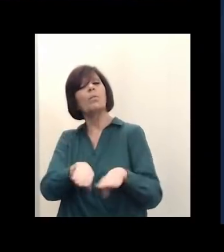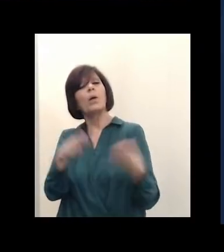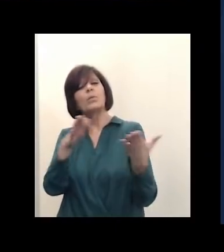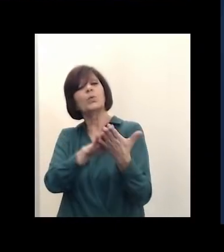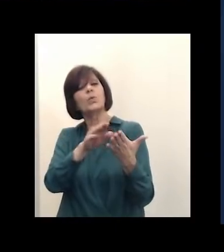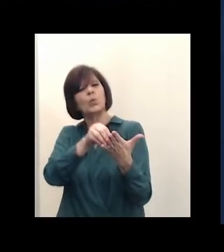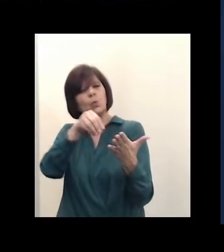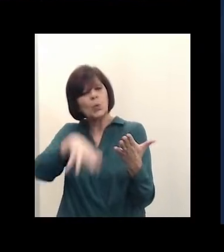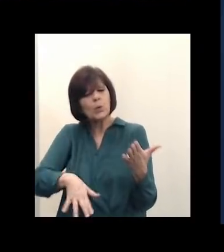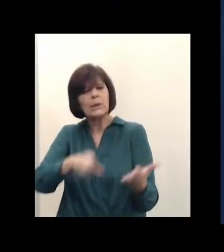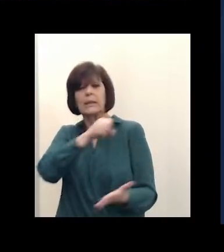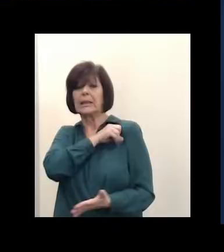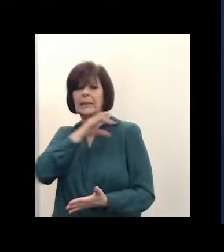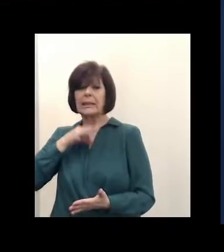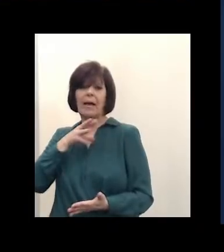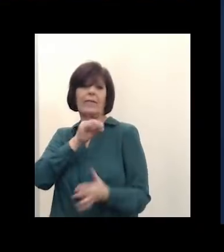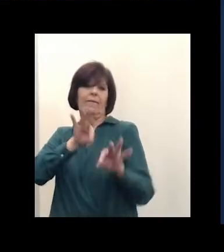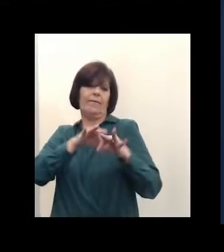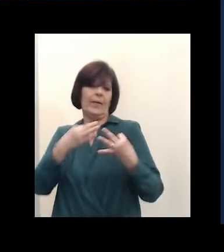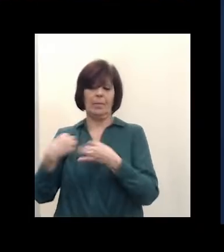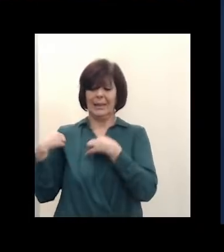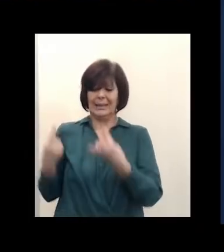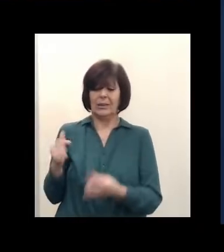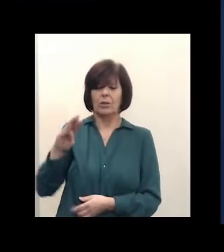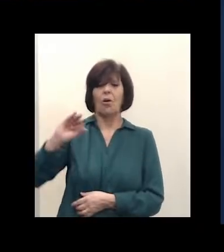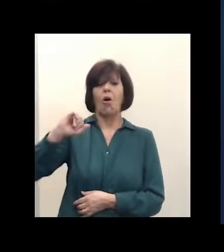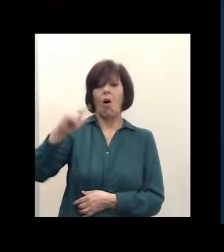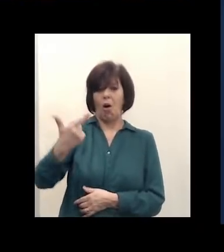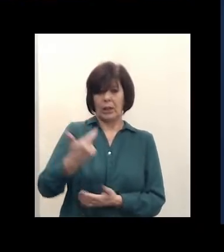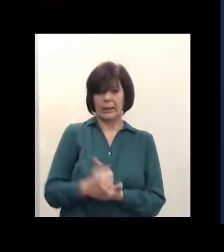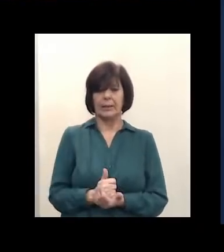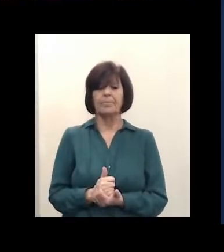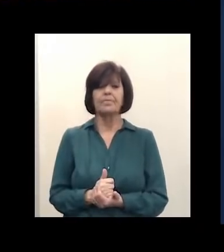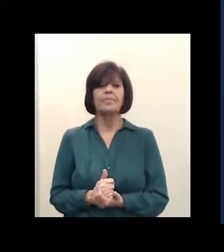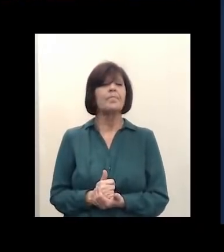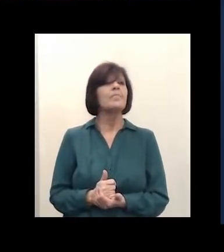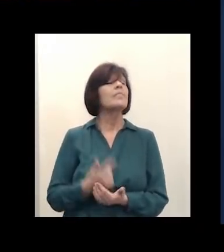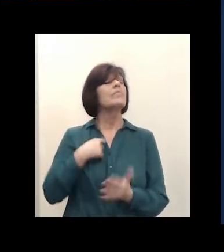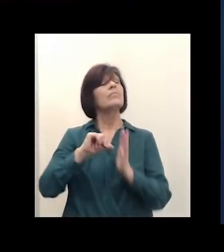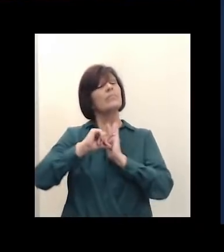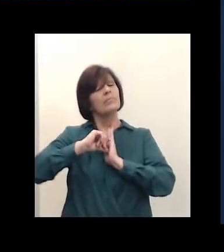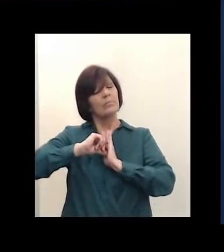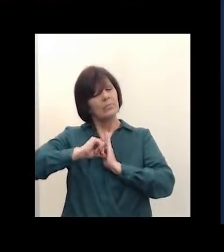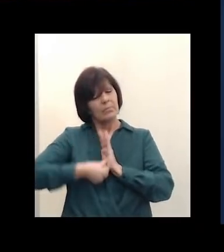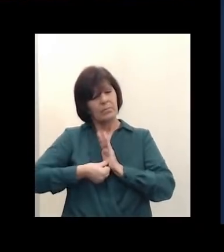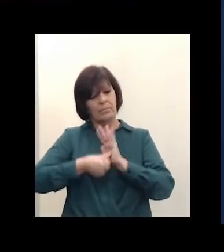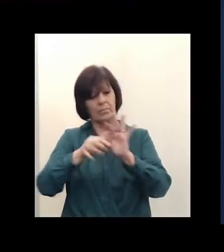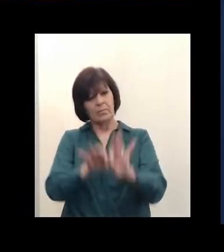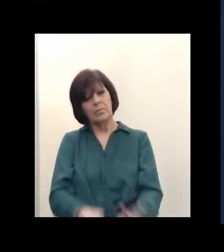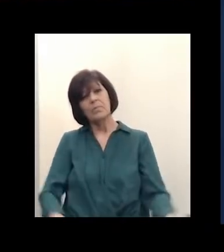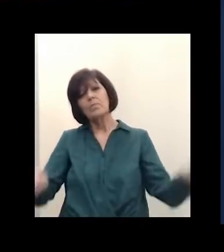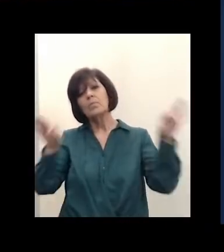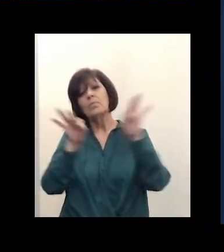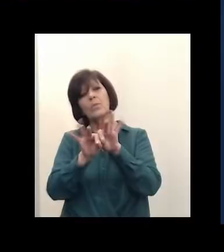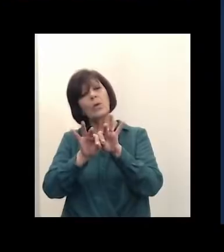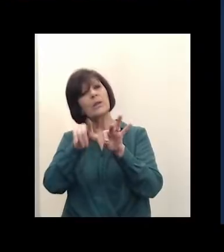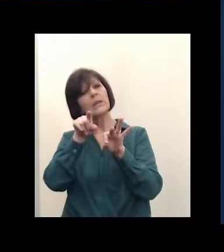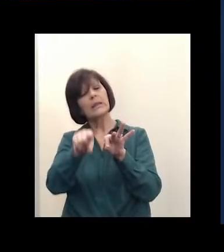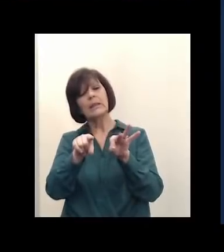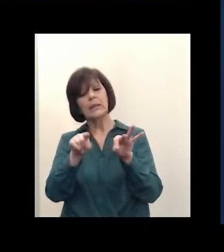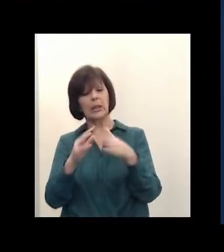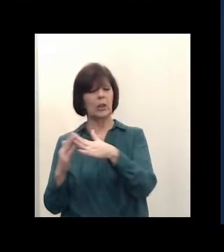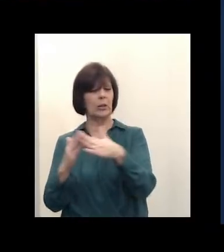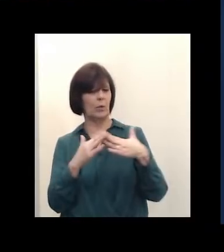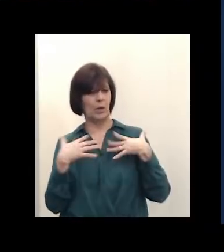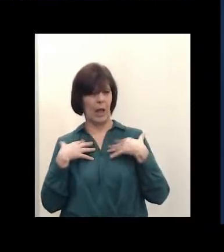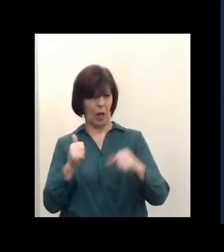and family members since August of 2021. And I can't emphasize the importance our community health workers have been in